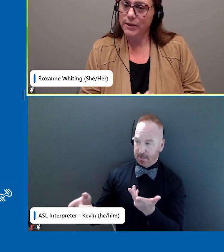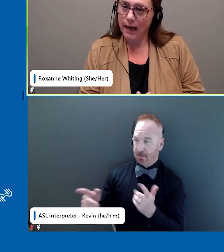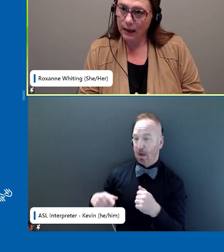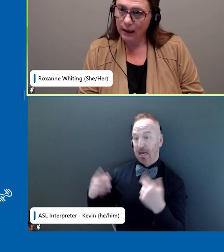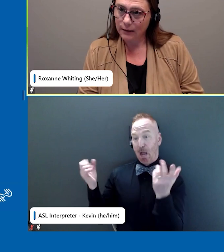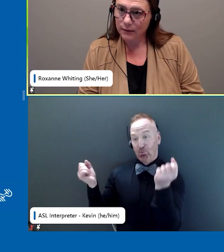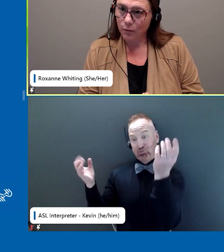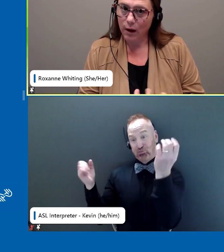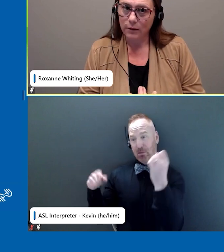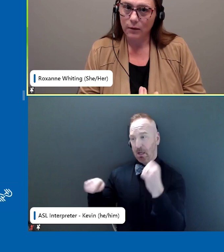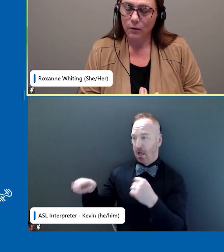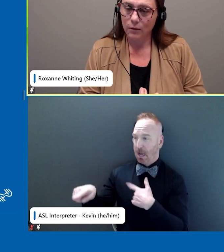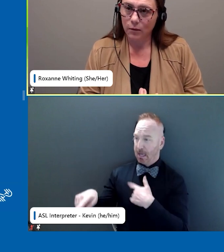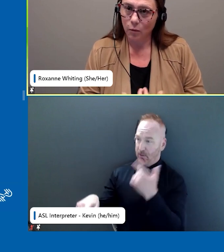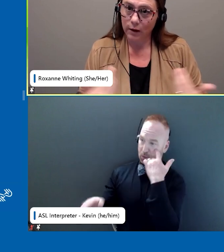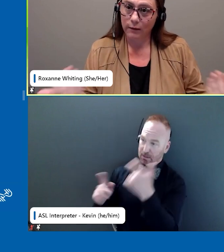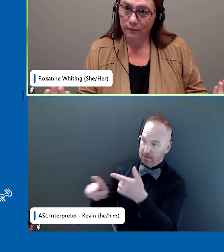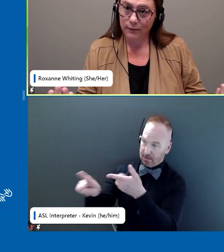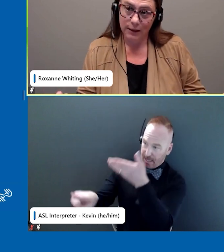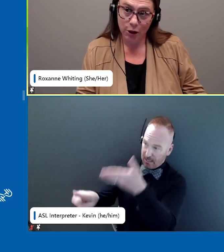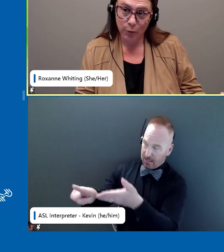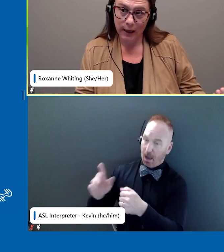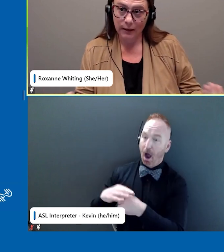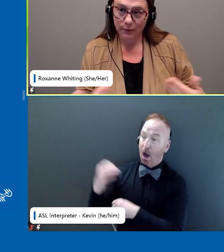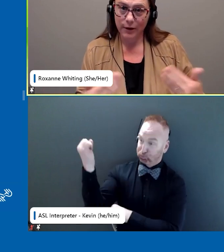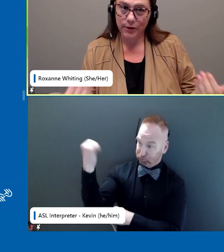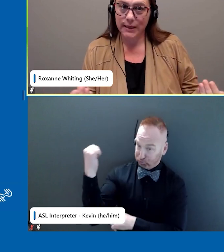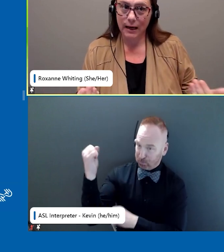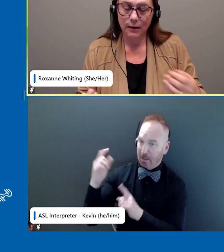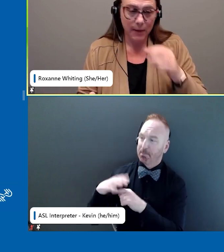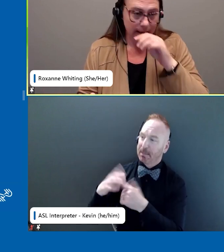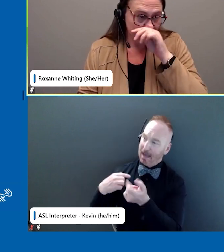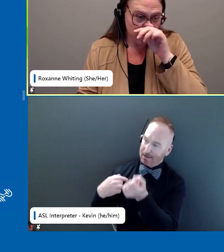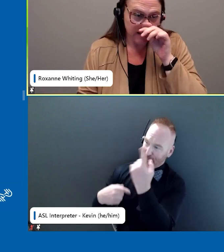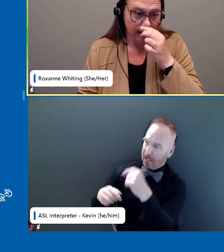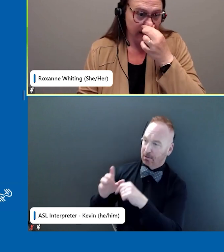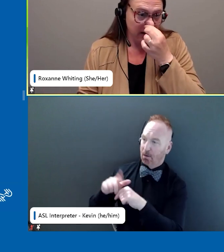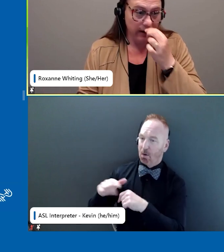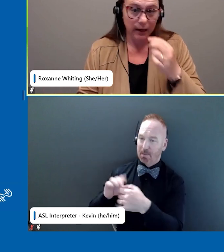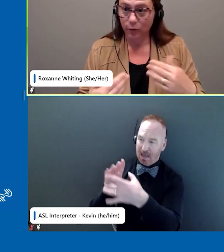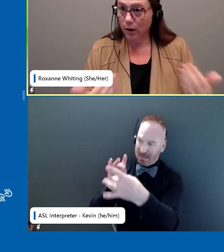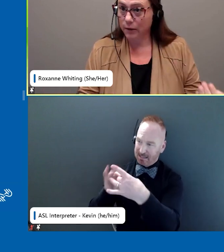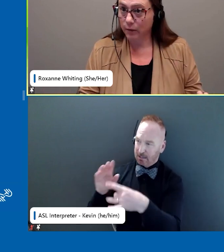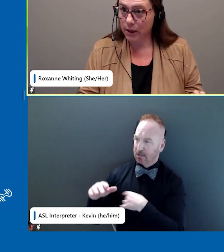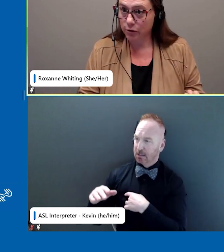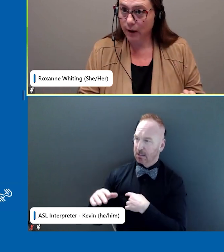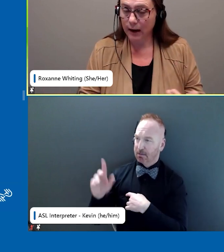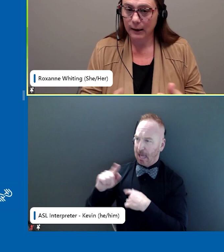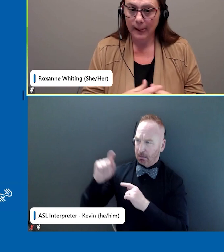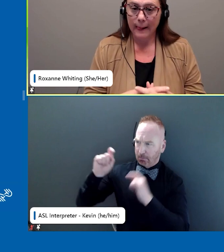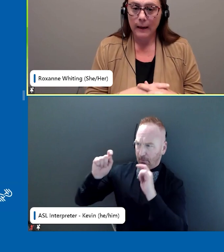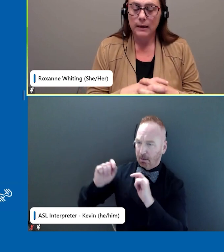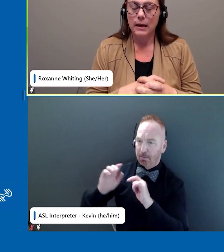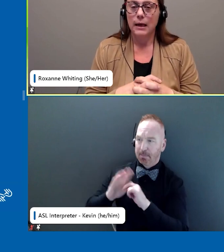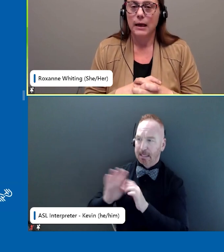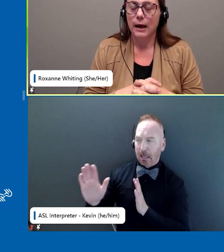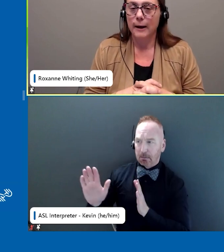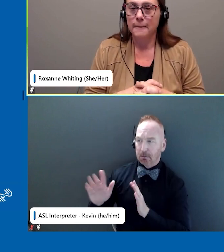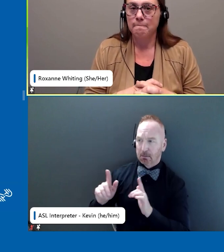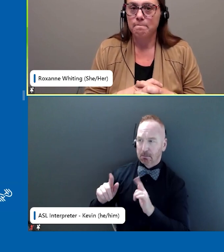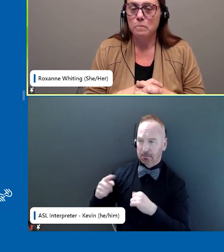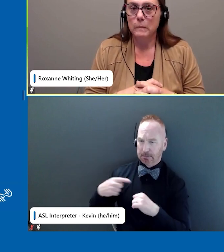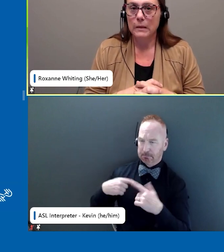they're understanding what we're interpreting. They're understanding the message and knowing if we're on the right track.